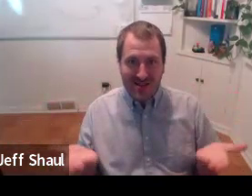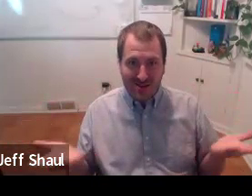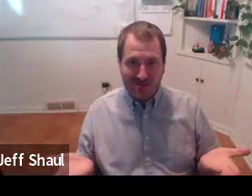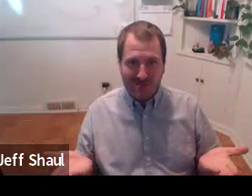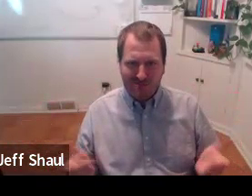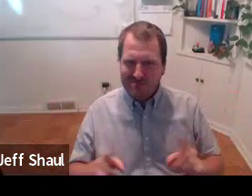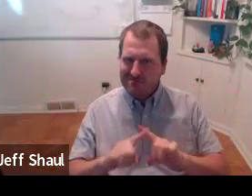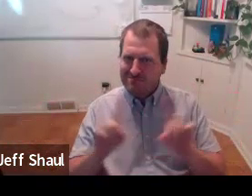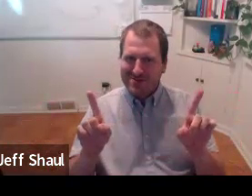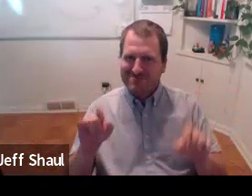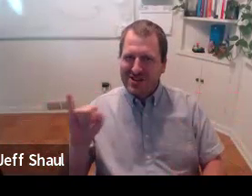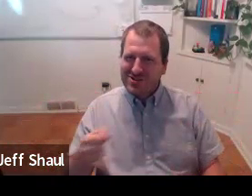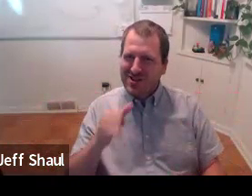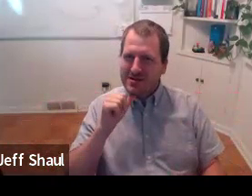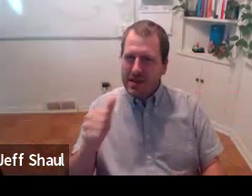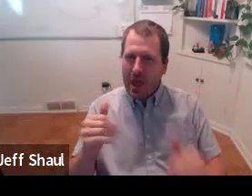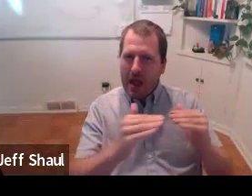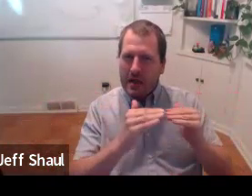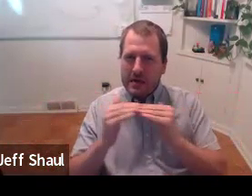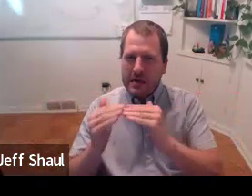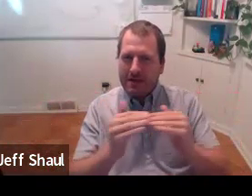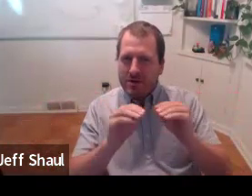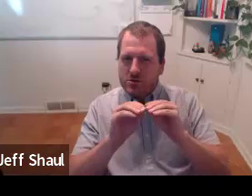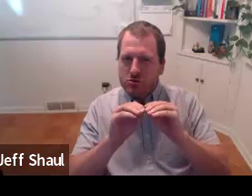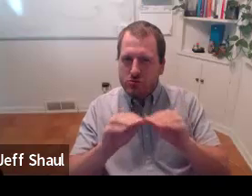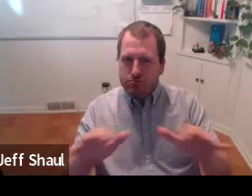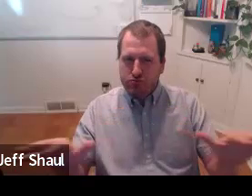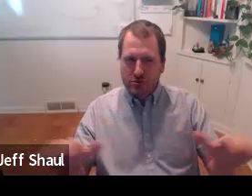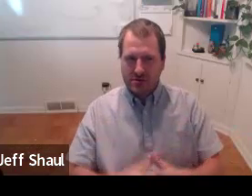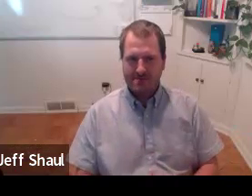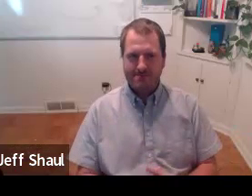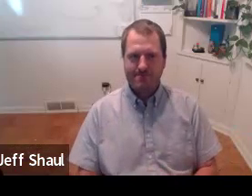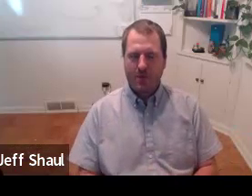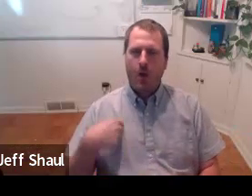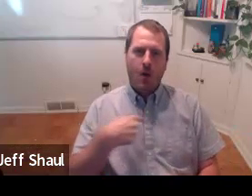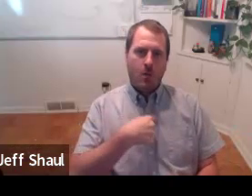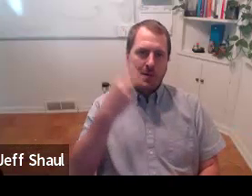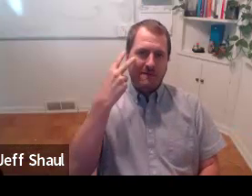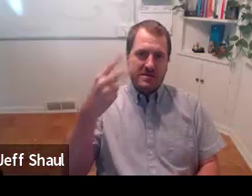is already here. It's just not evenly distributed.